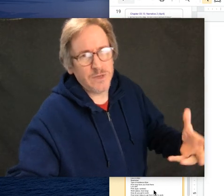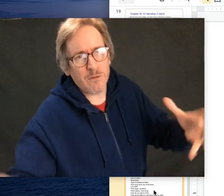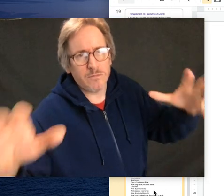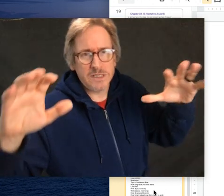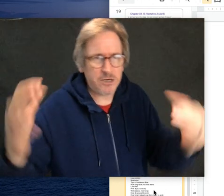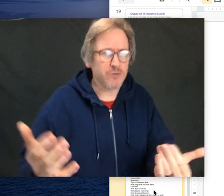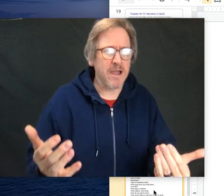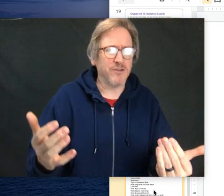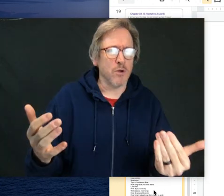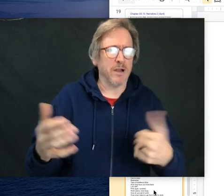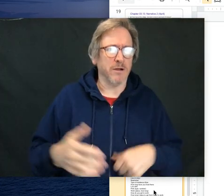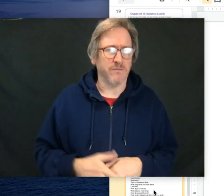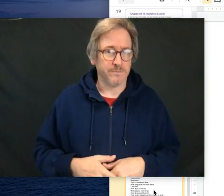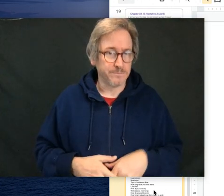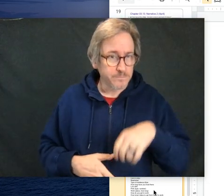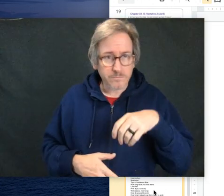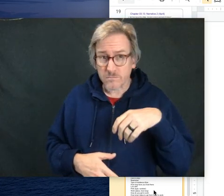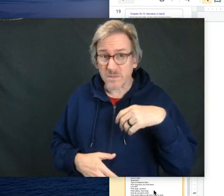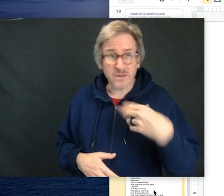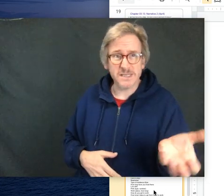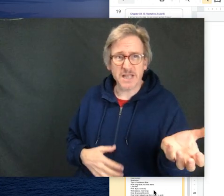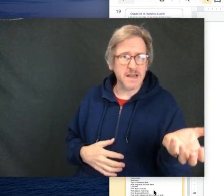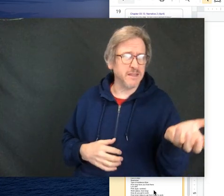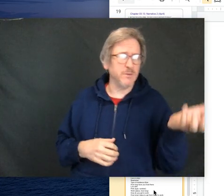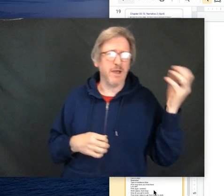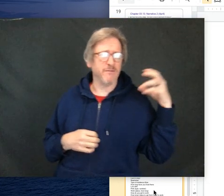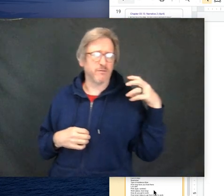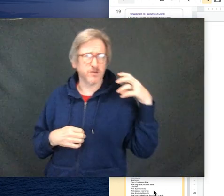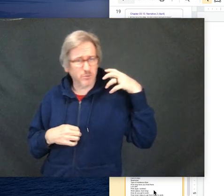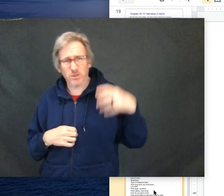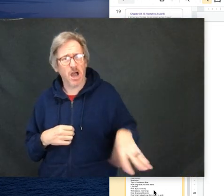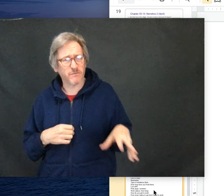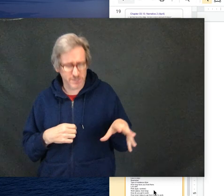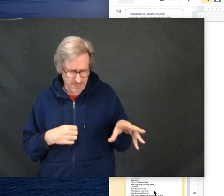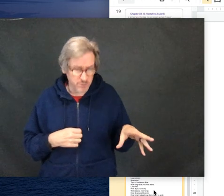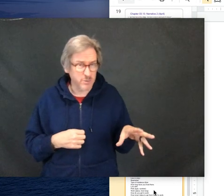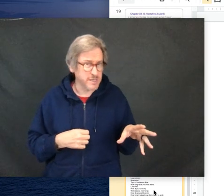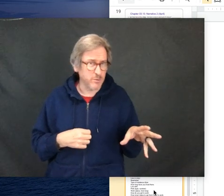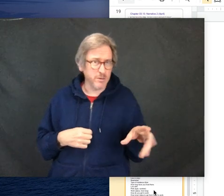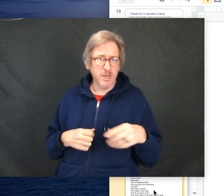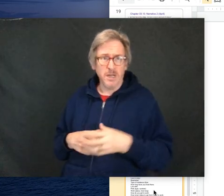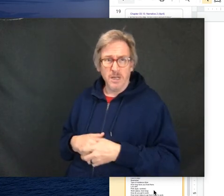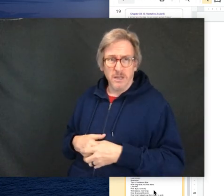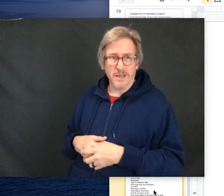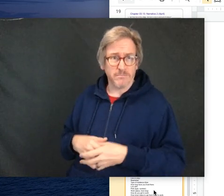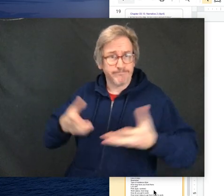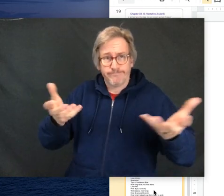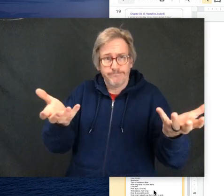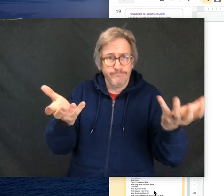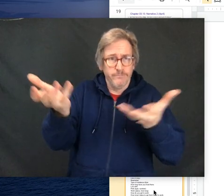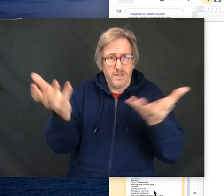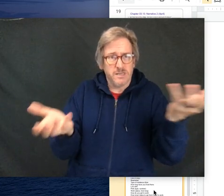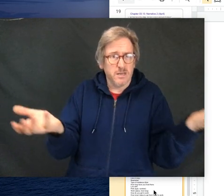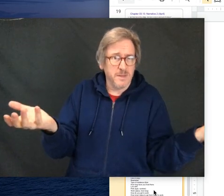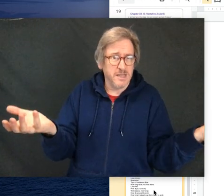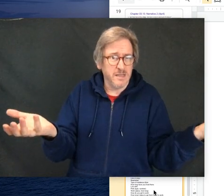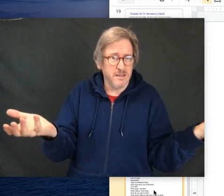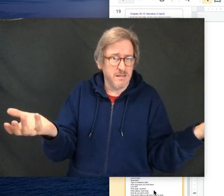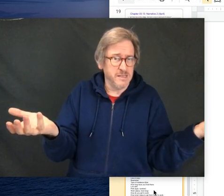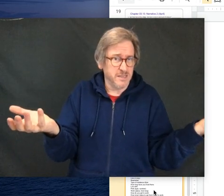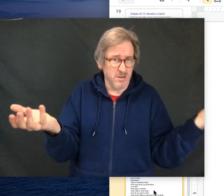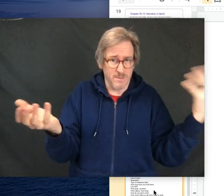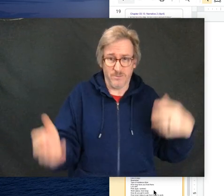So now start to craft your own narrative. This is the kind of thing when you have your first real conversation with someone that these are going to